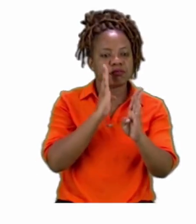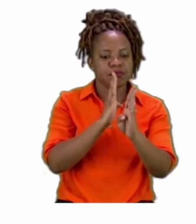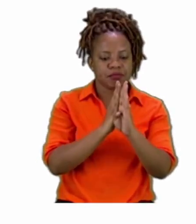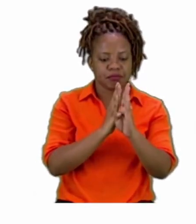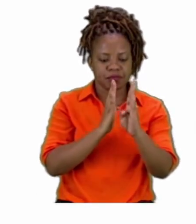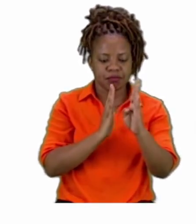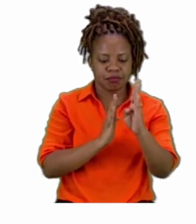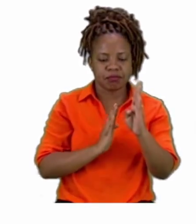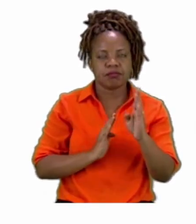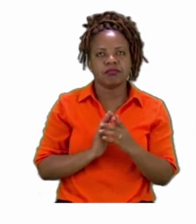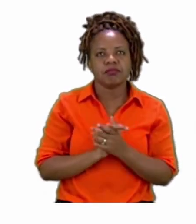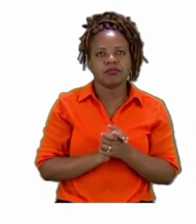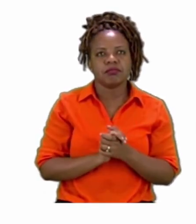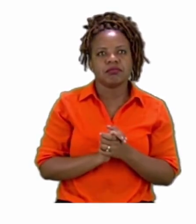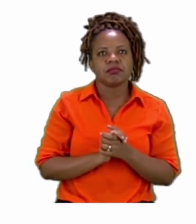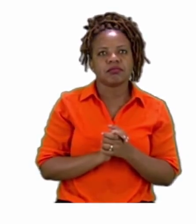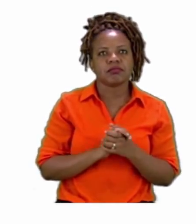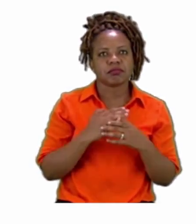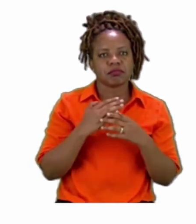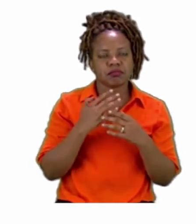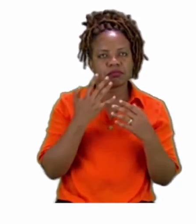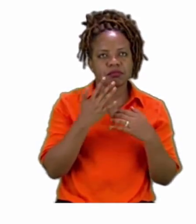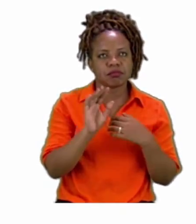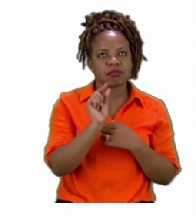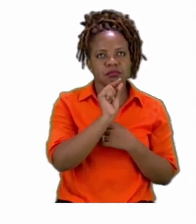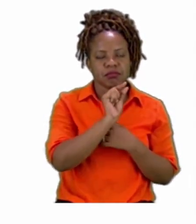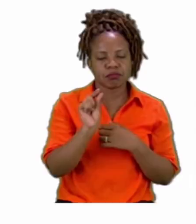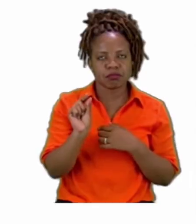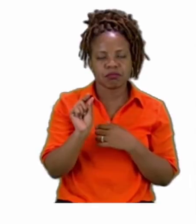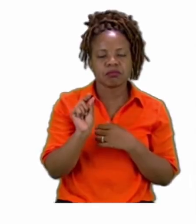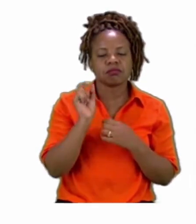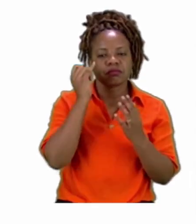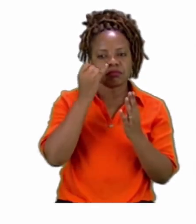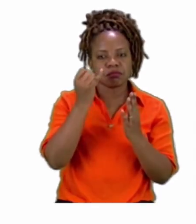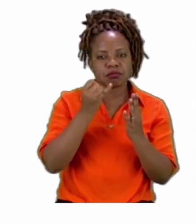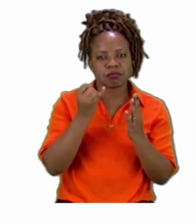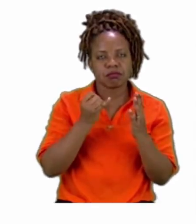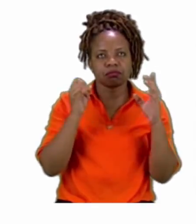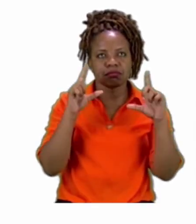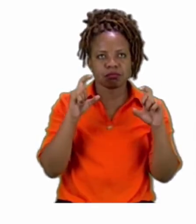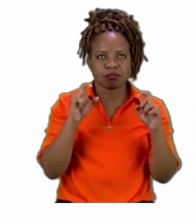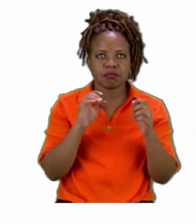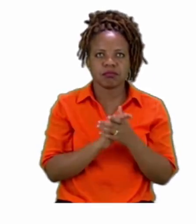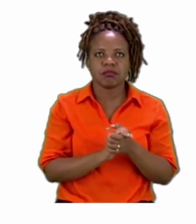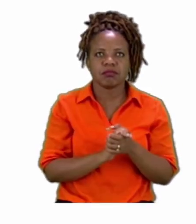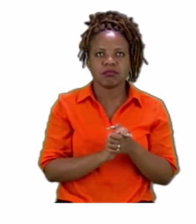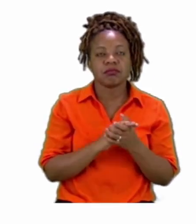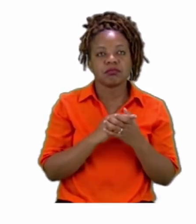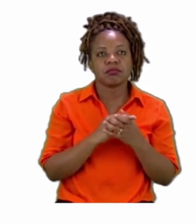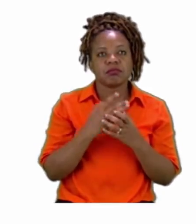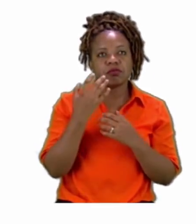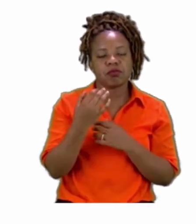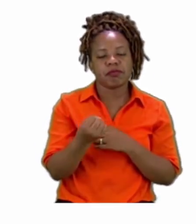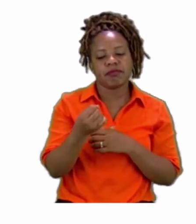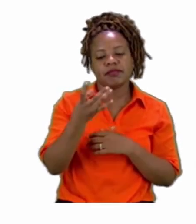you're going to be drawing a picture about the story. So what we can see right now are 7